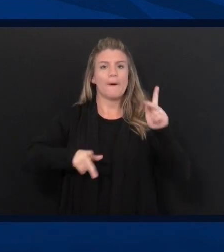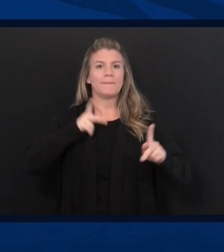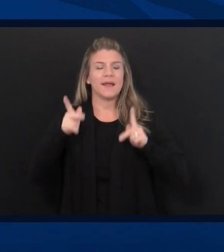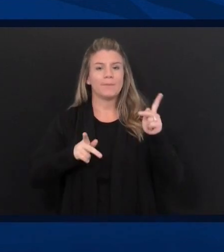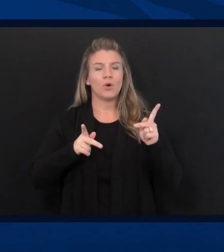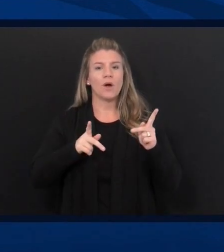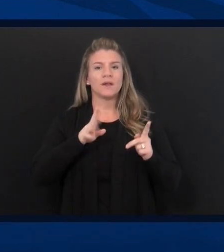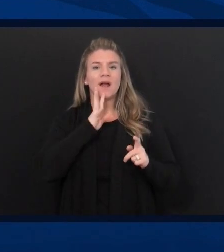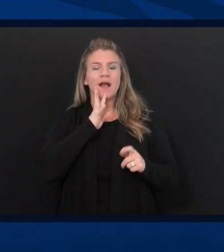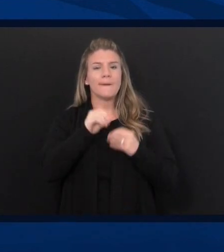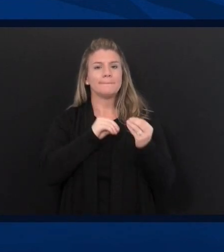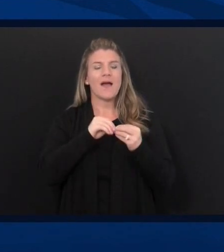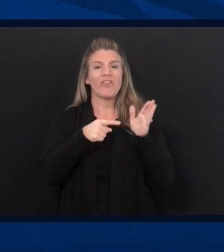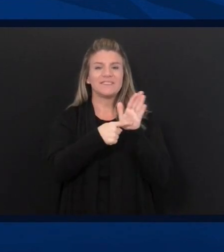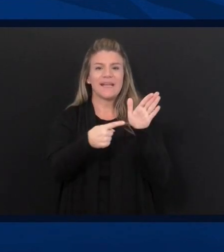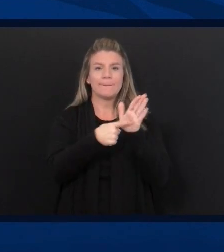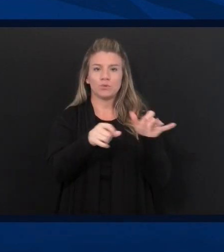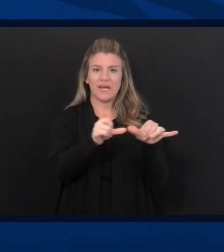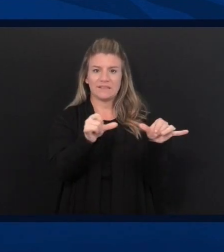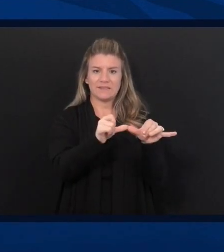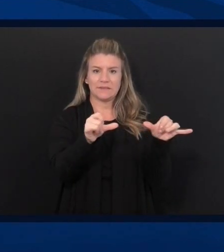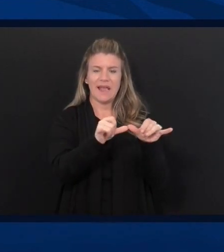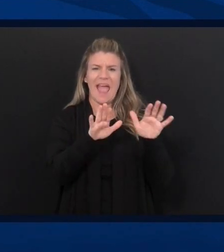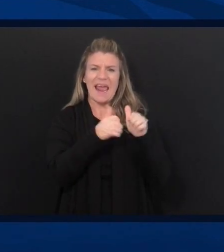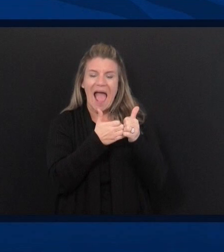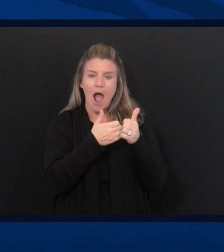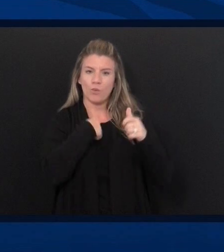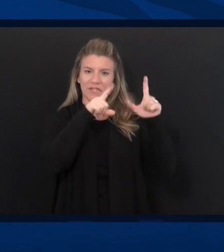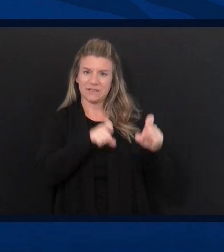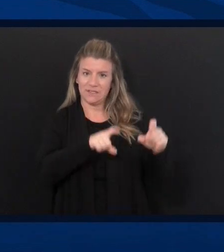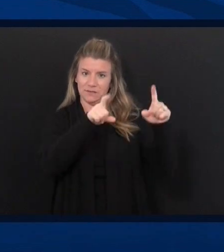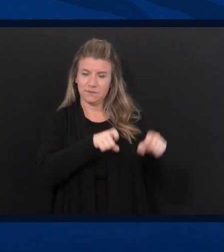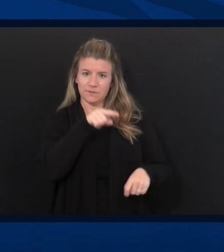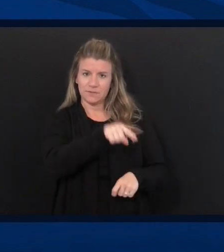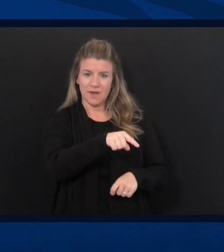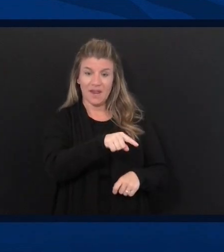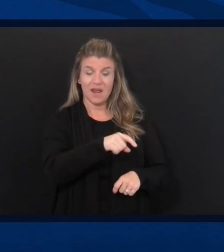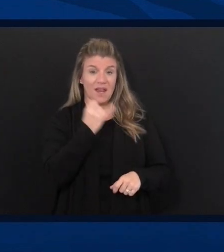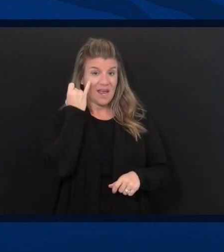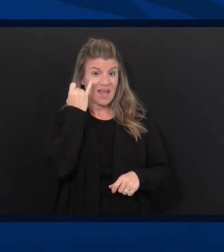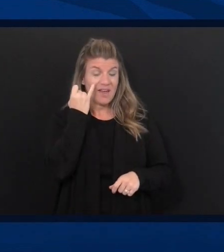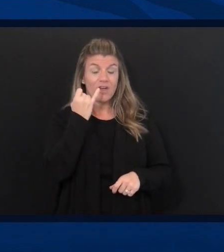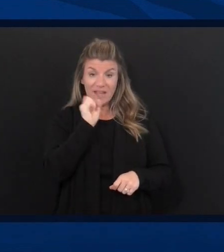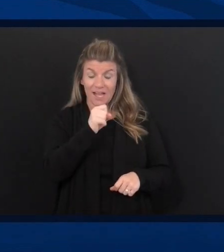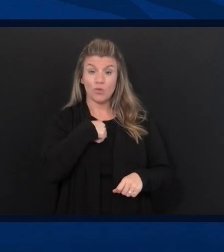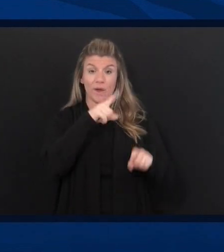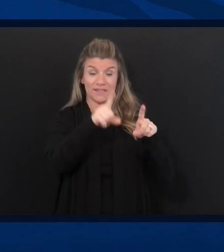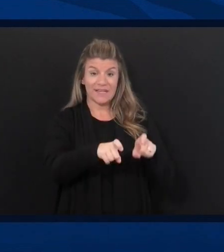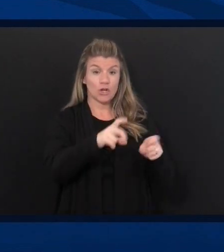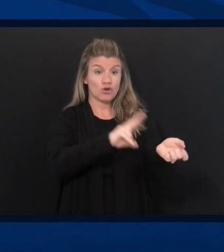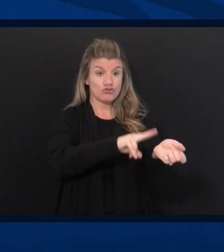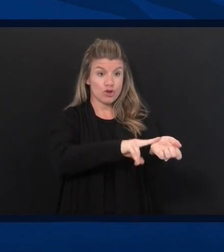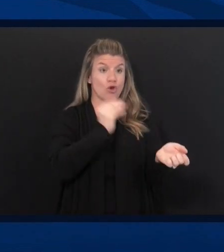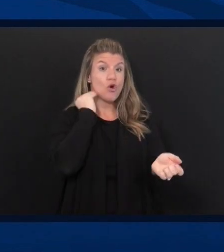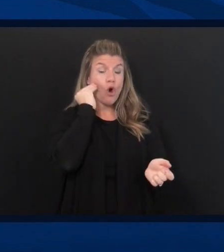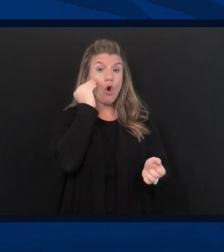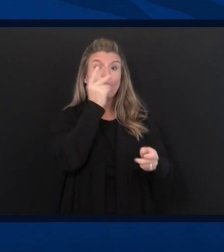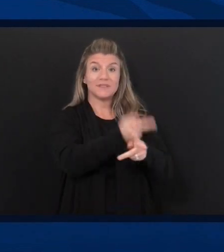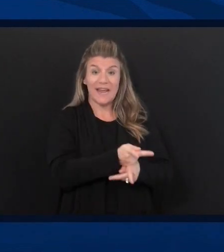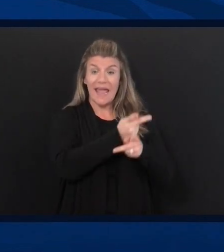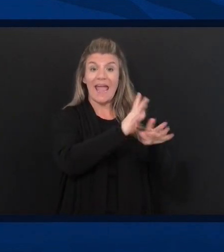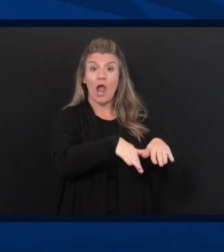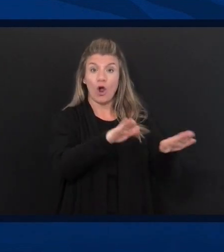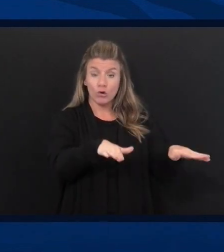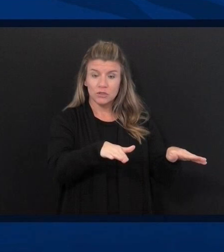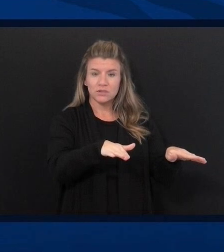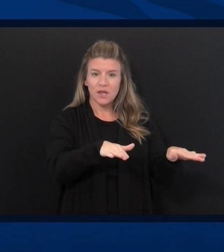sample size and the way that we're testing, and whether or not, the fact that we're testing nursing homes and daycares and that we're getting